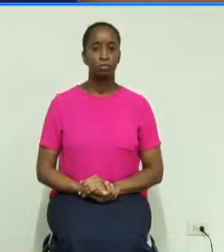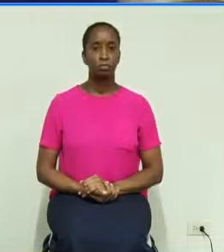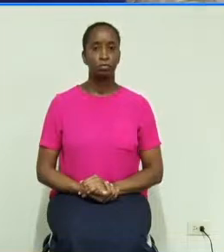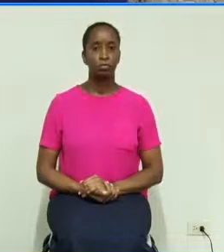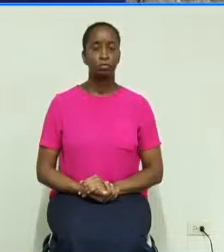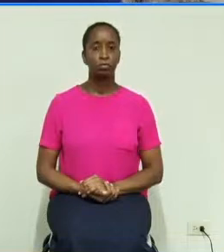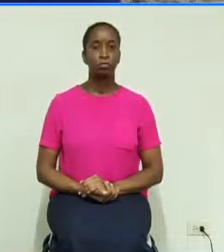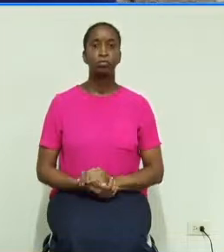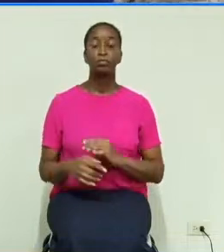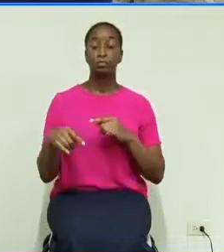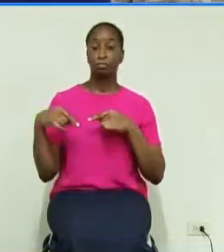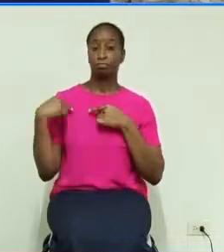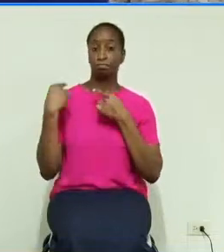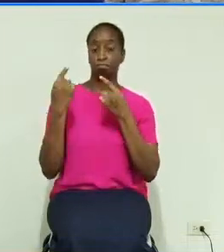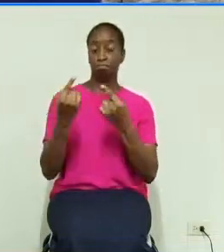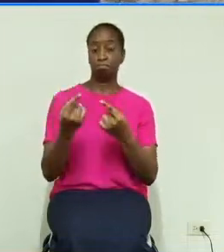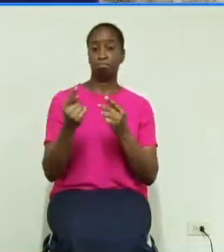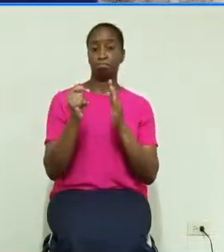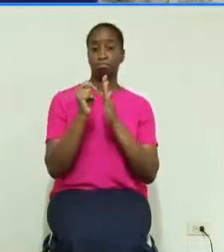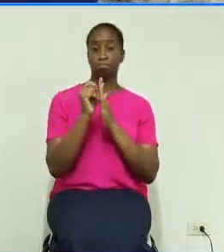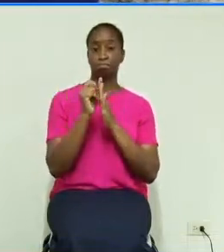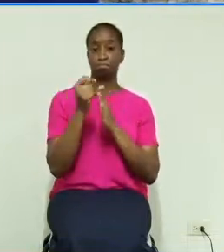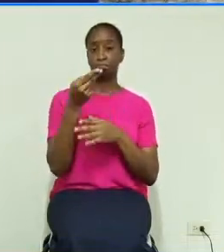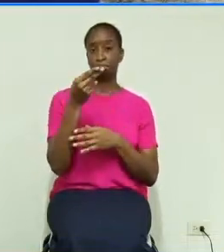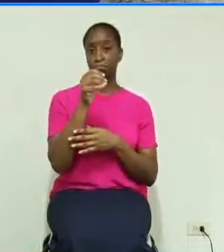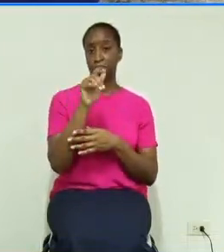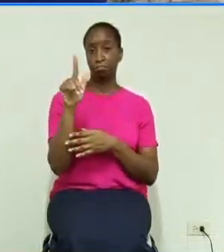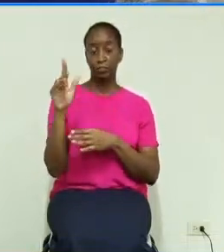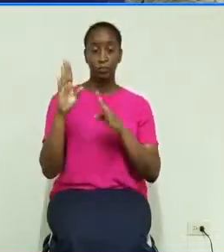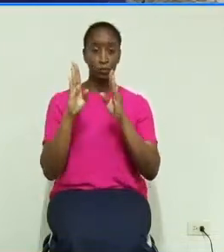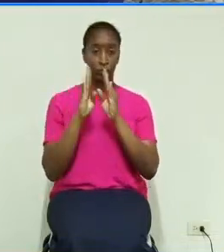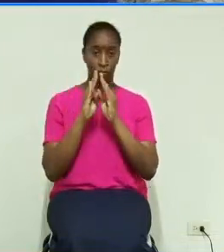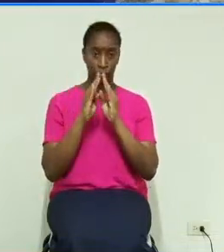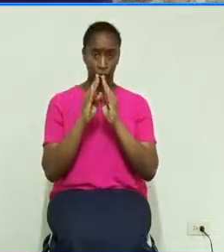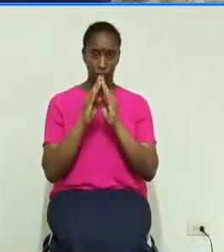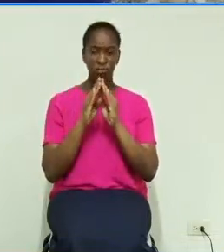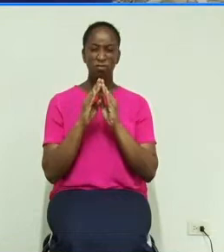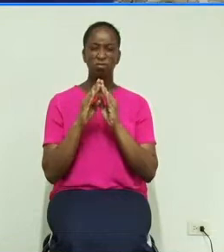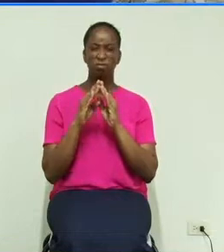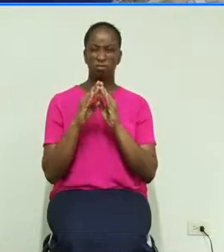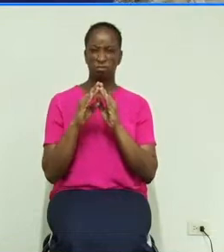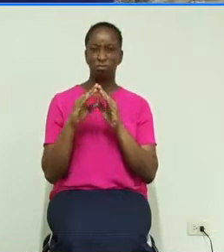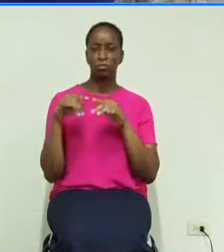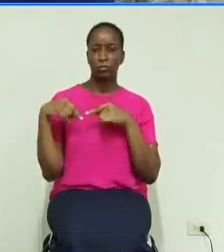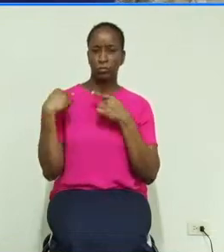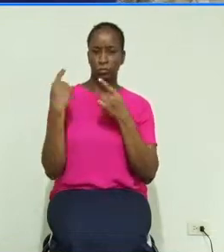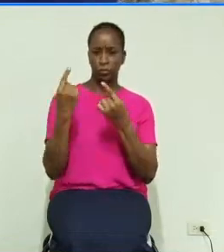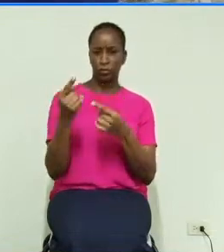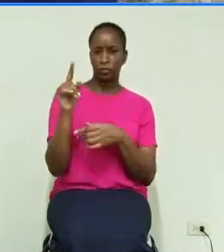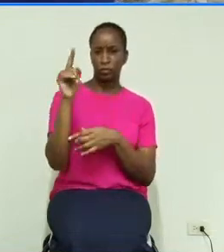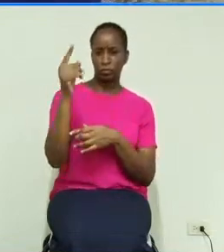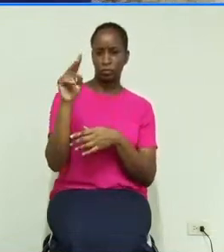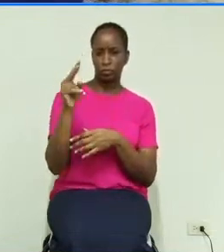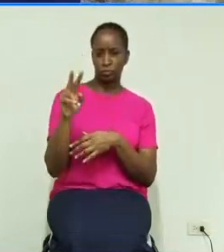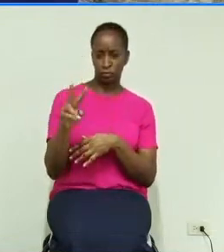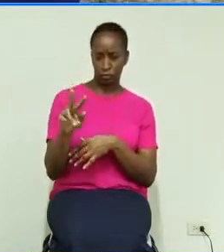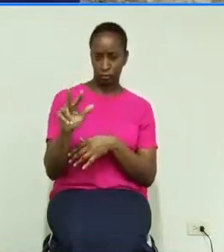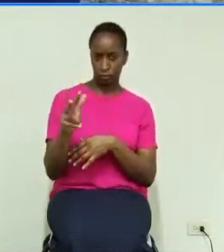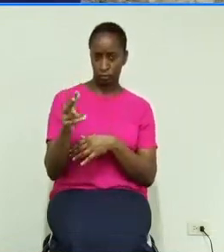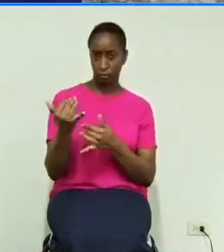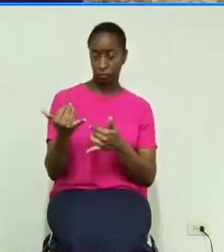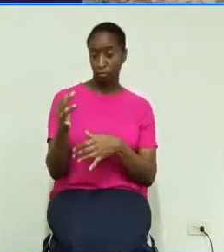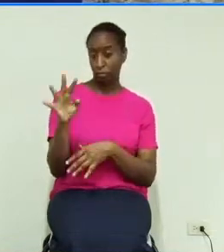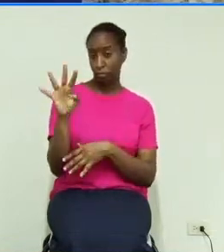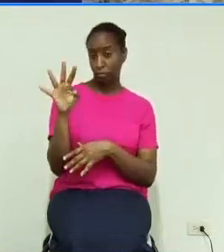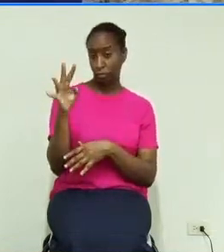fourth town hall meeting. We've had what we called a public education session, and that has been followed by